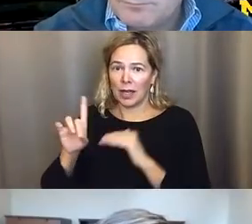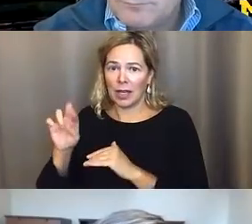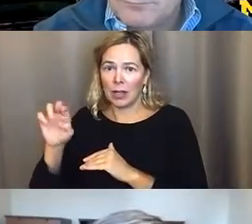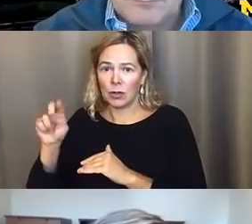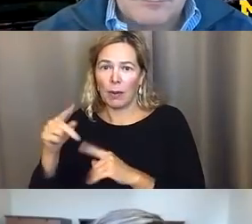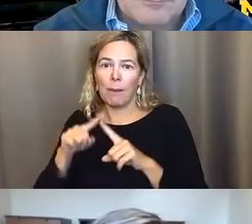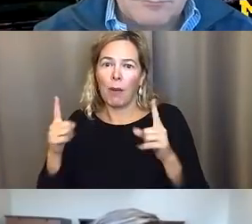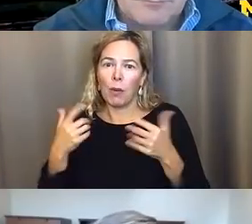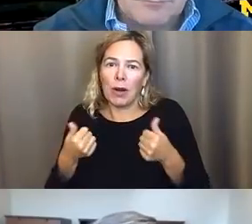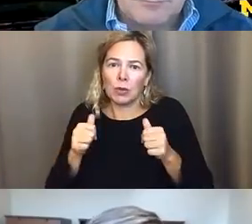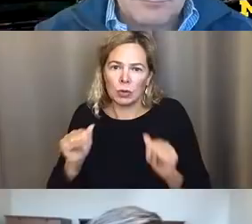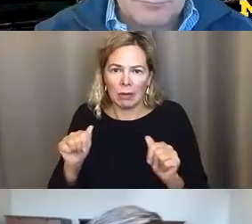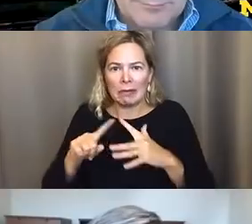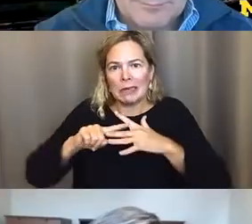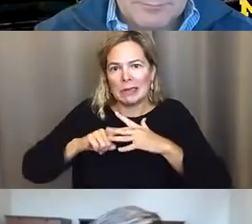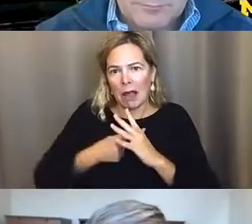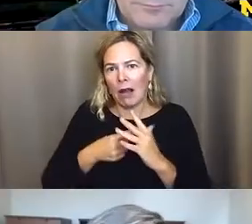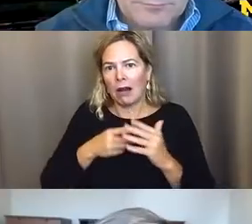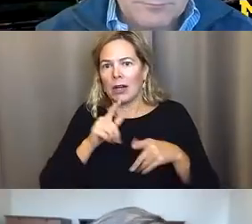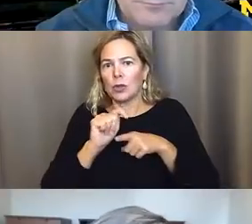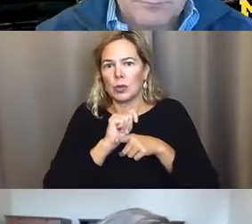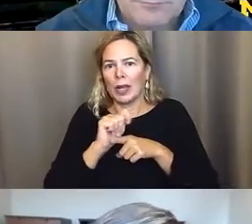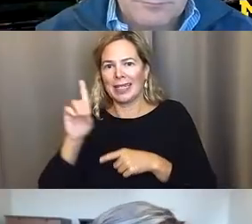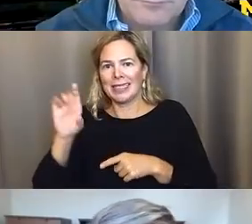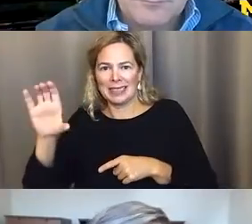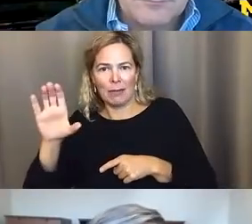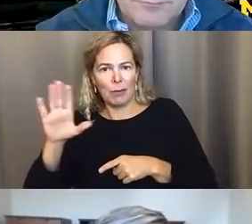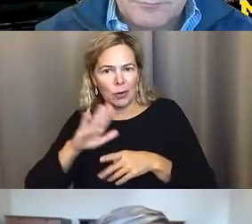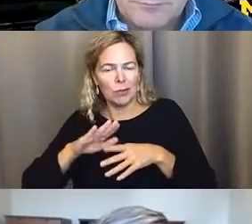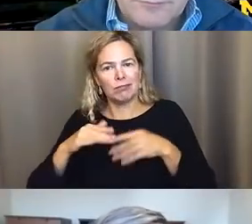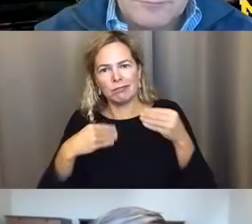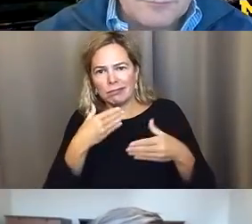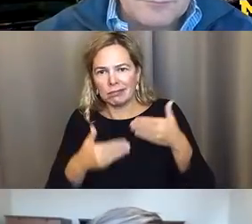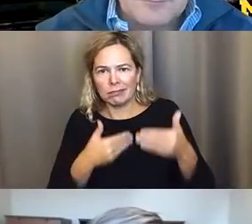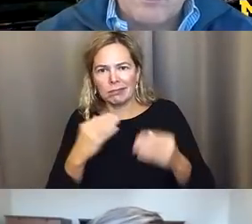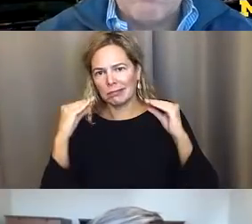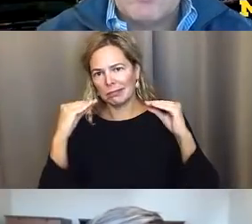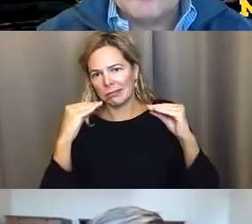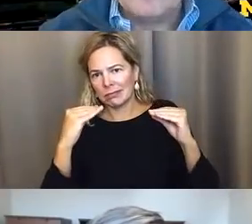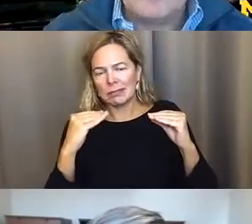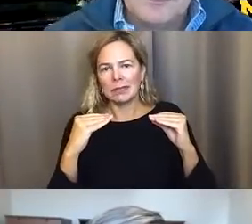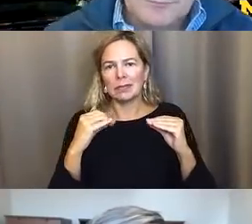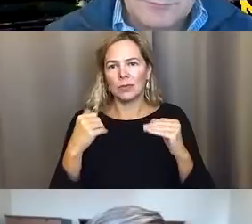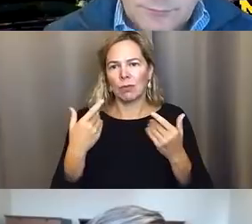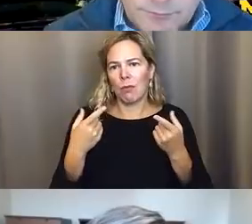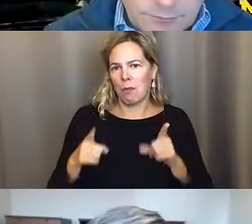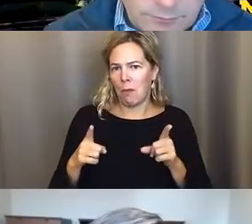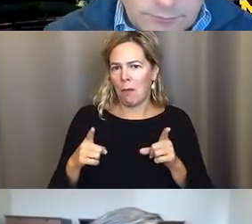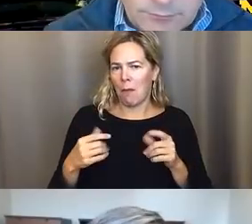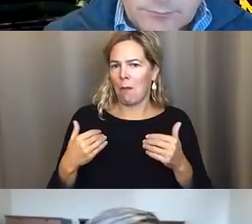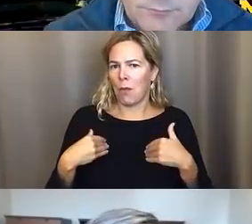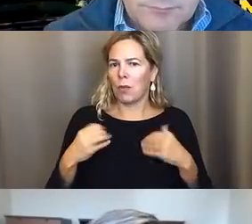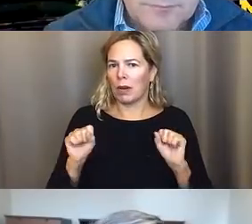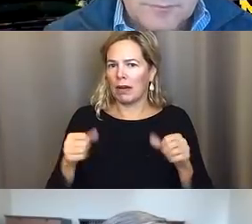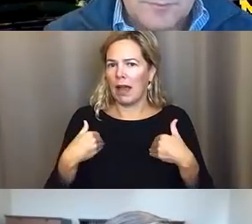December, and begin that training, so that we're not, so there's a, you know, so that there's a significant overlap.